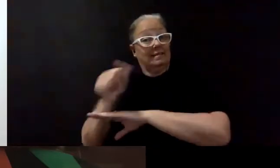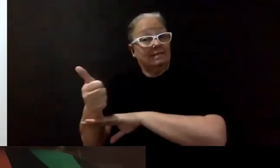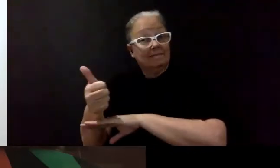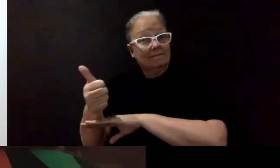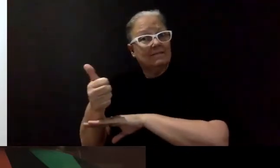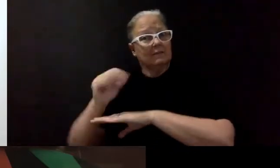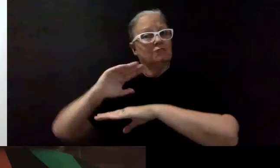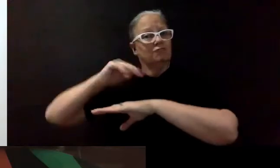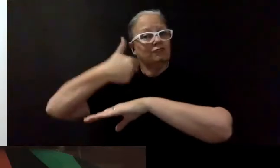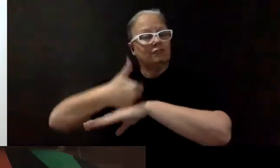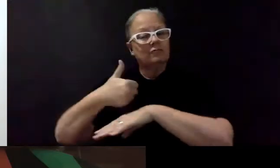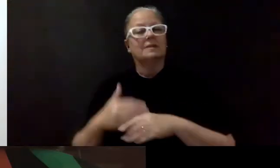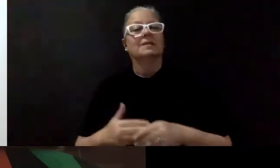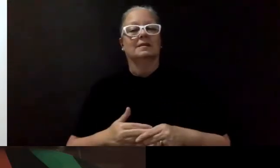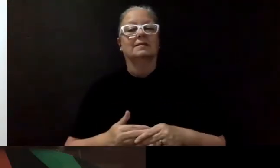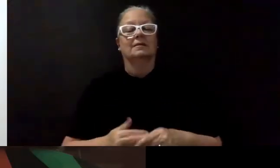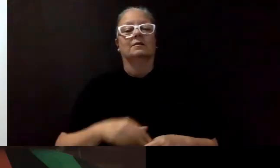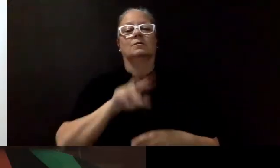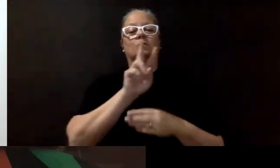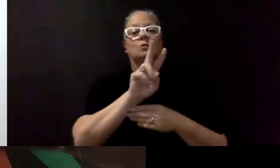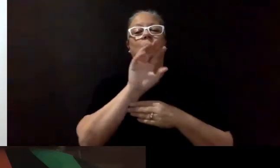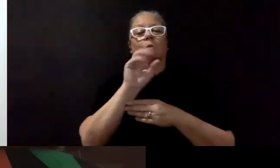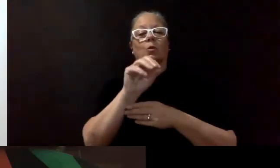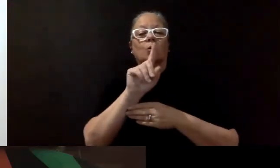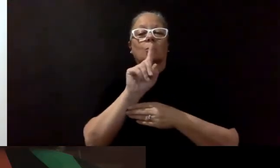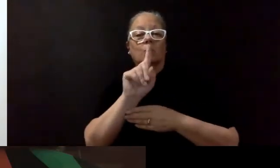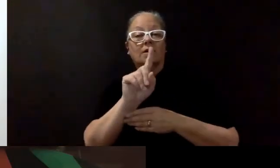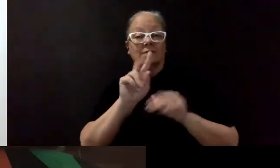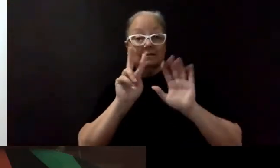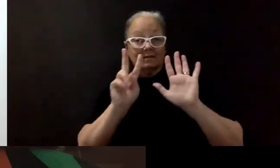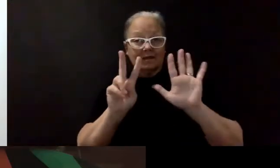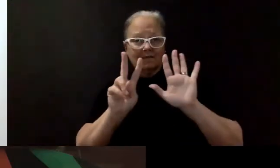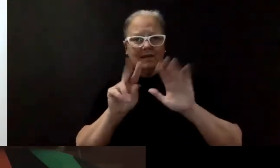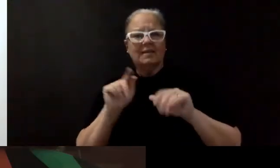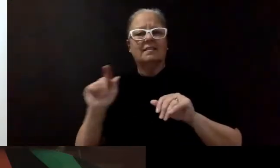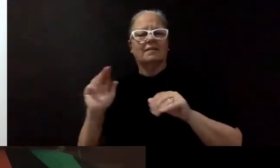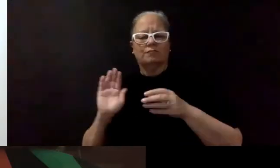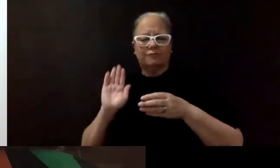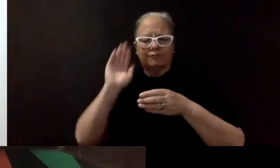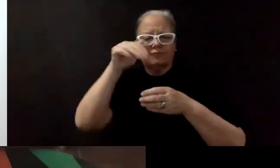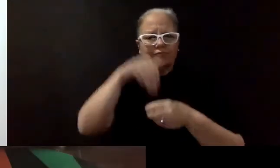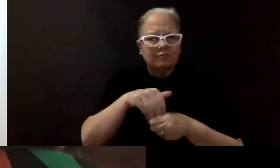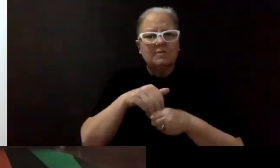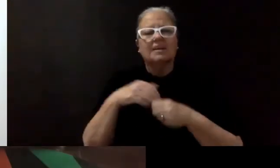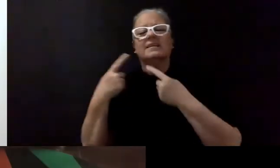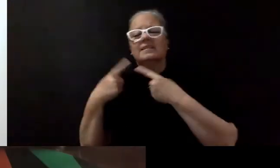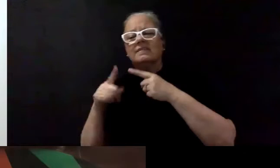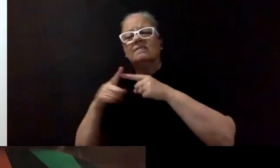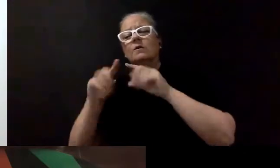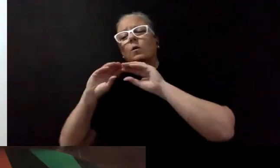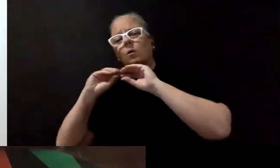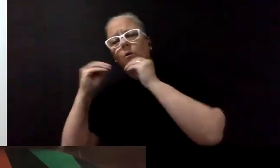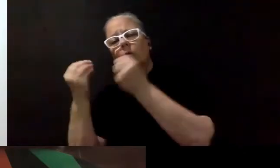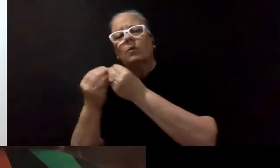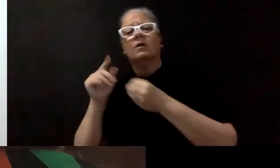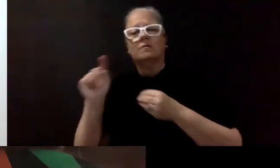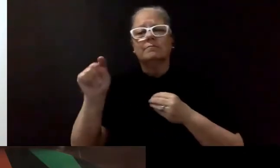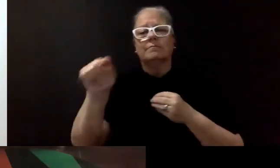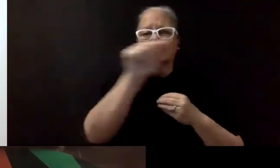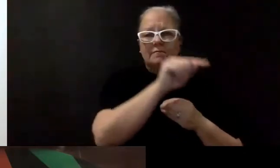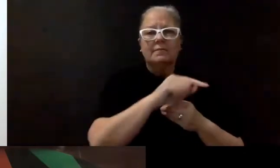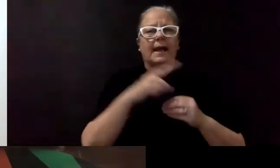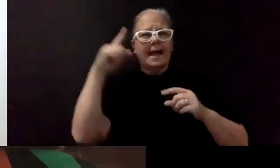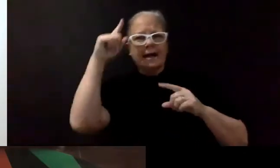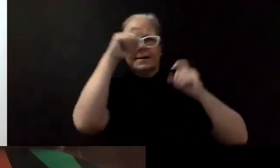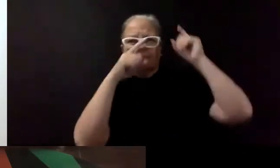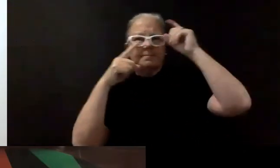YANS in 2017, and he's involved with several organizations within the creative sector,